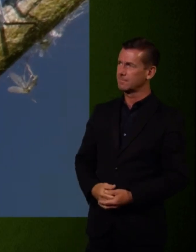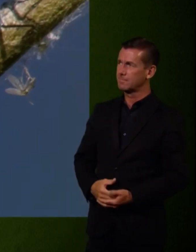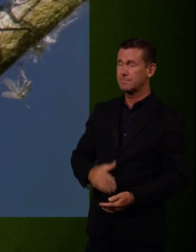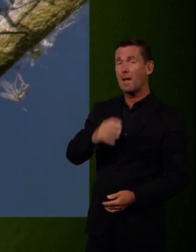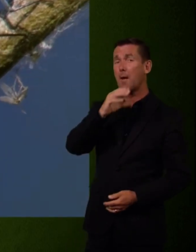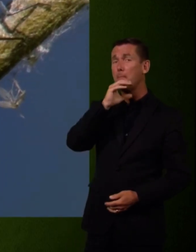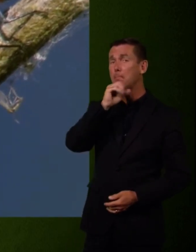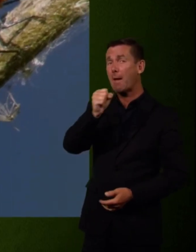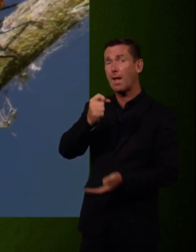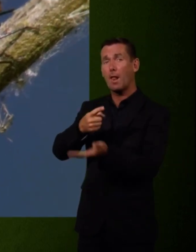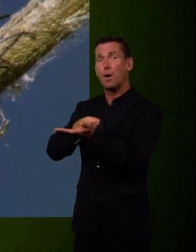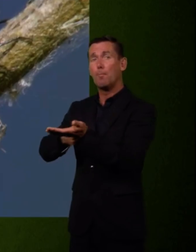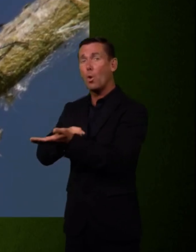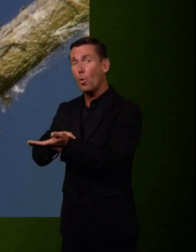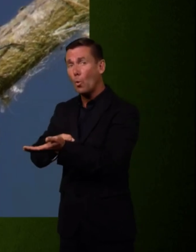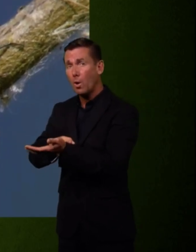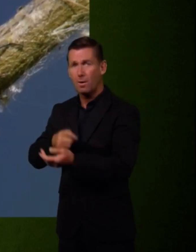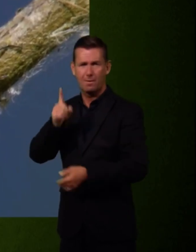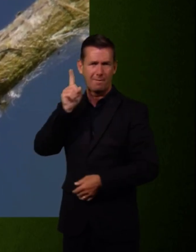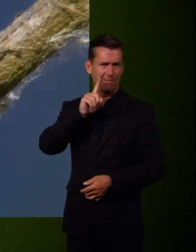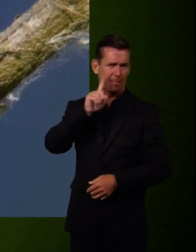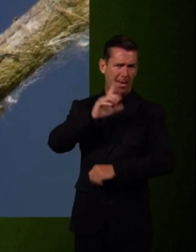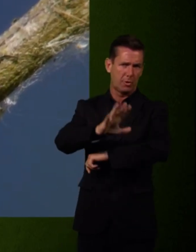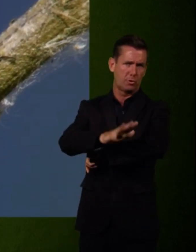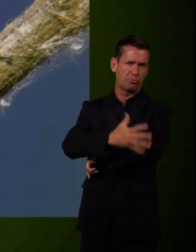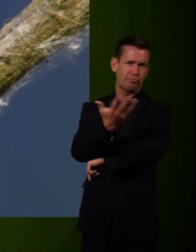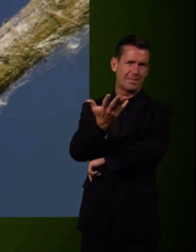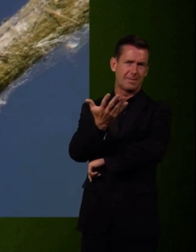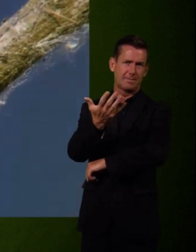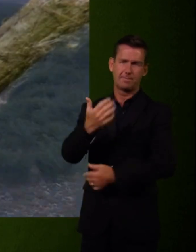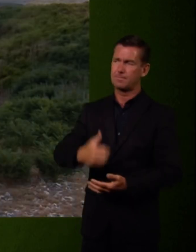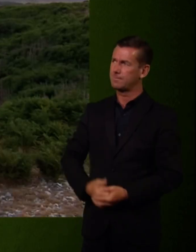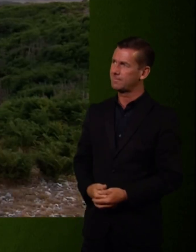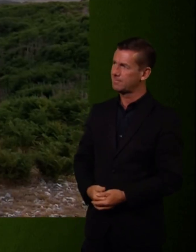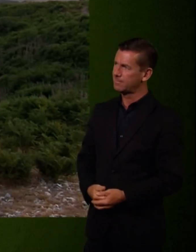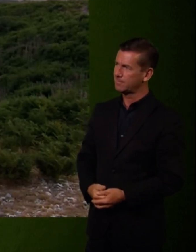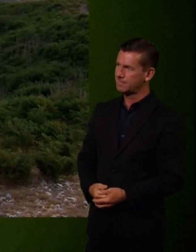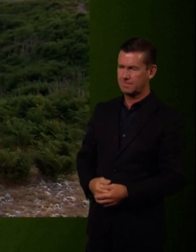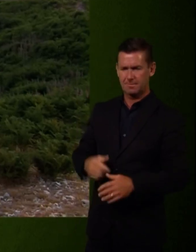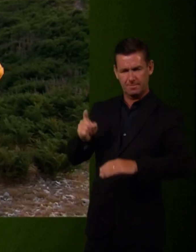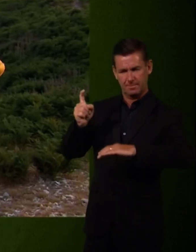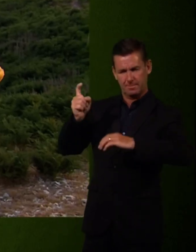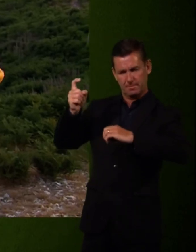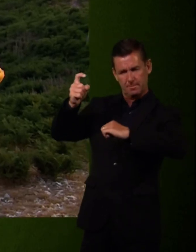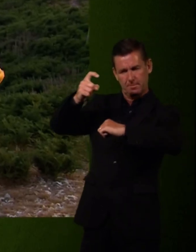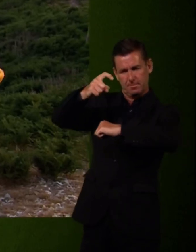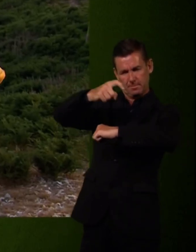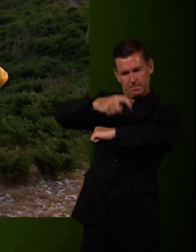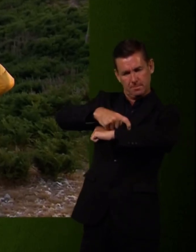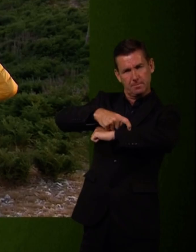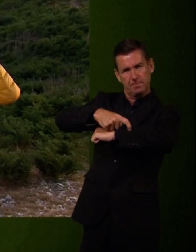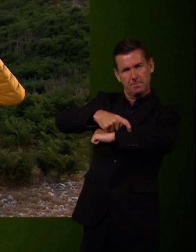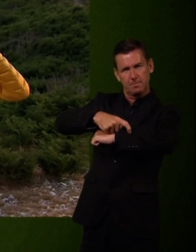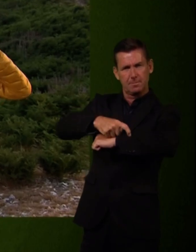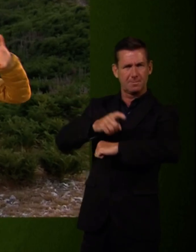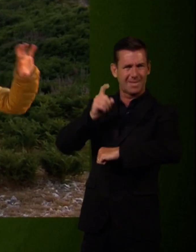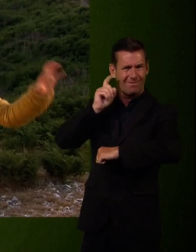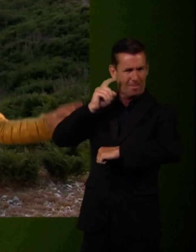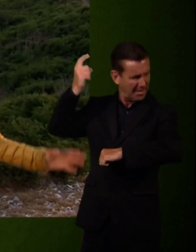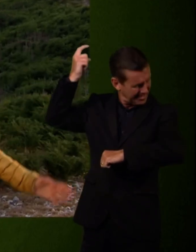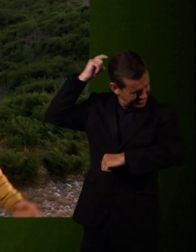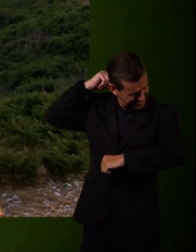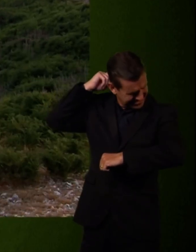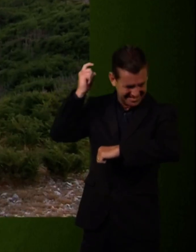one, the female the green one, and the tail goes over in it, pins the female down behind the head, and then